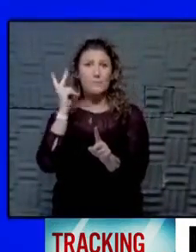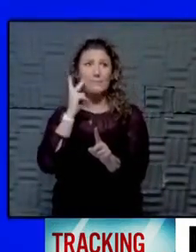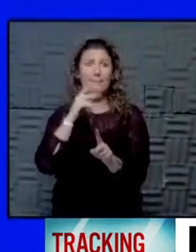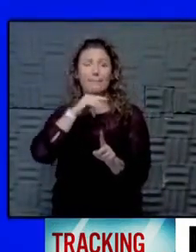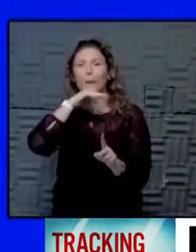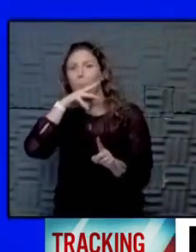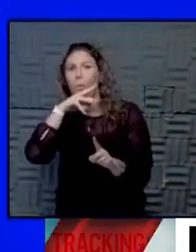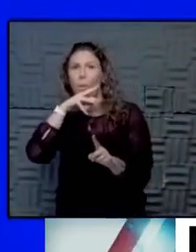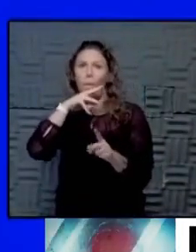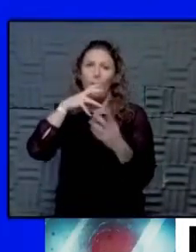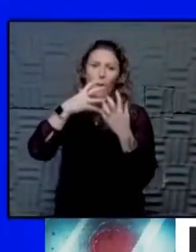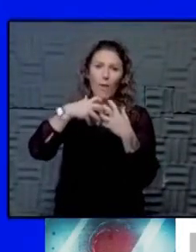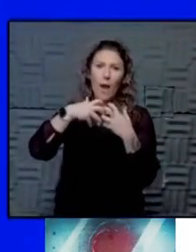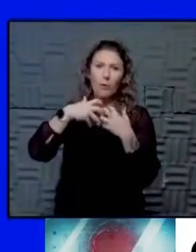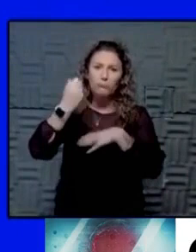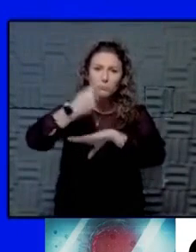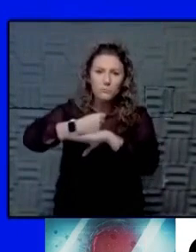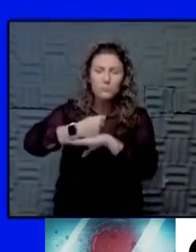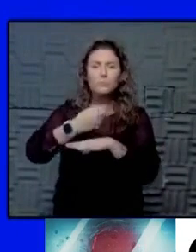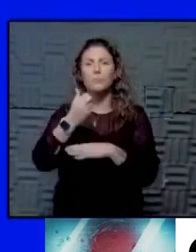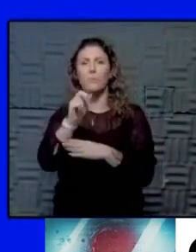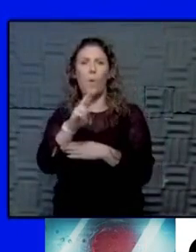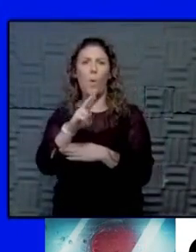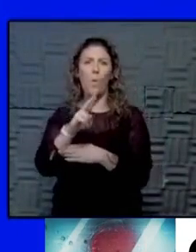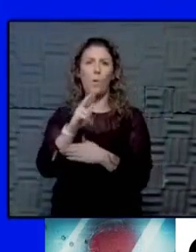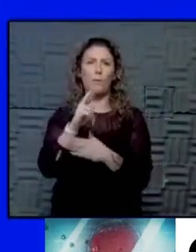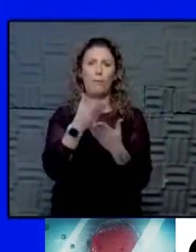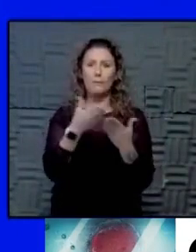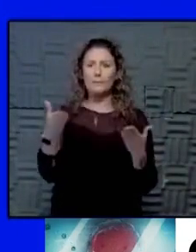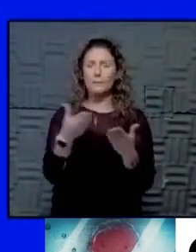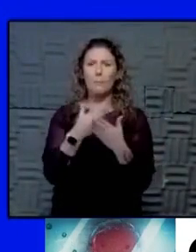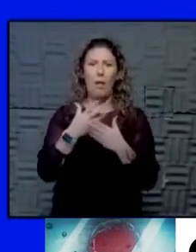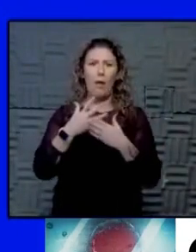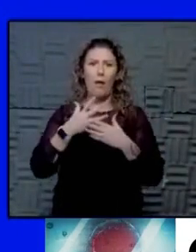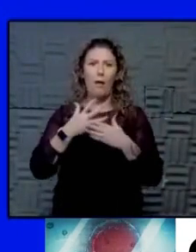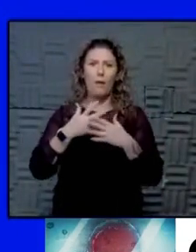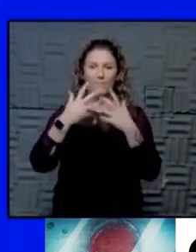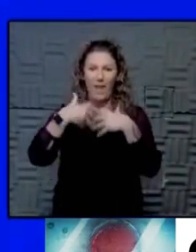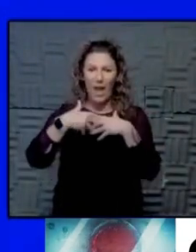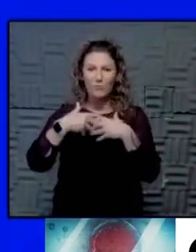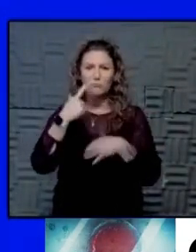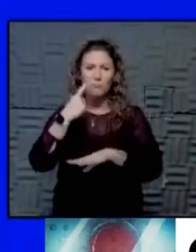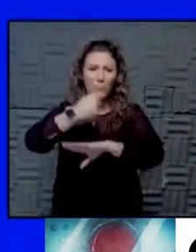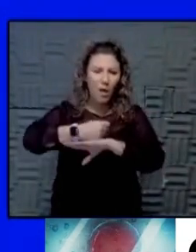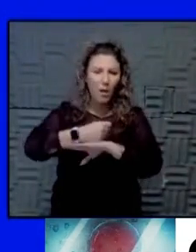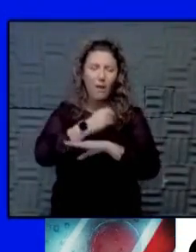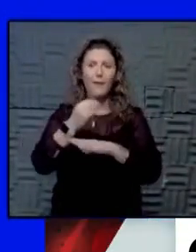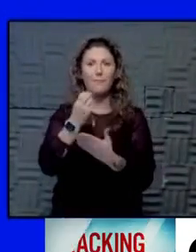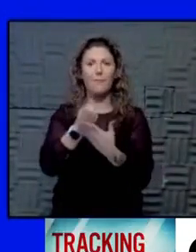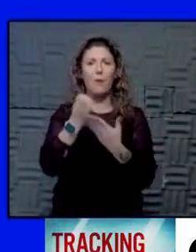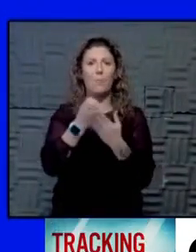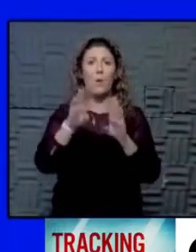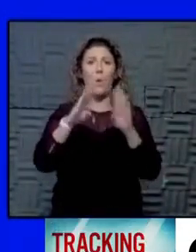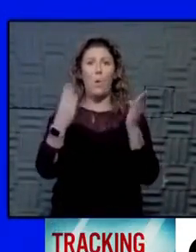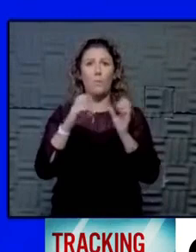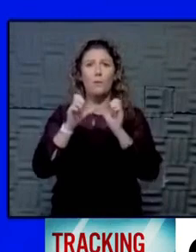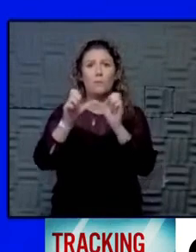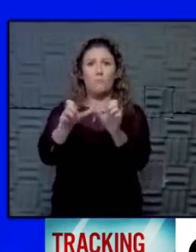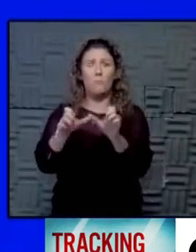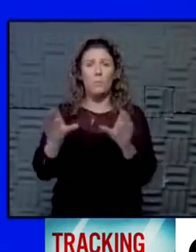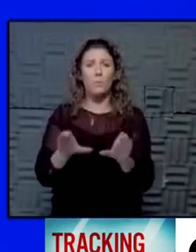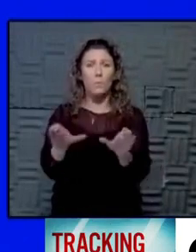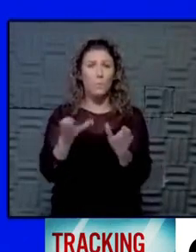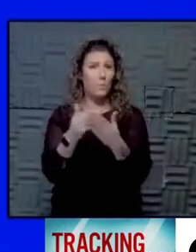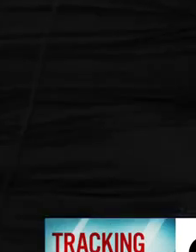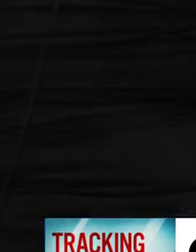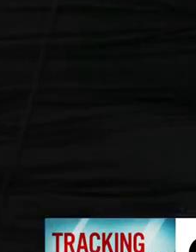We've never seen supply chains shut down because people are infected. We know that for the economy to stay open and for us to continue to do what we want,